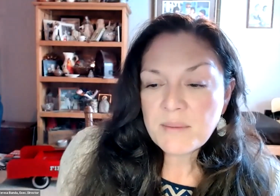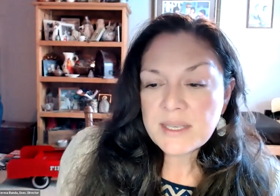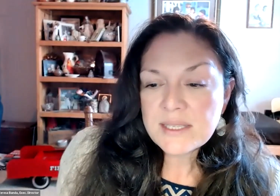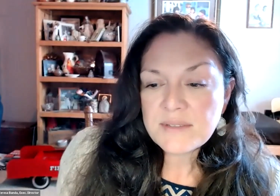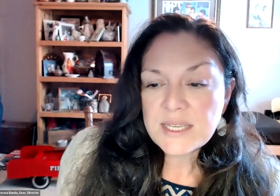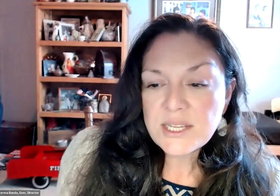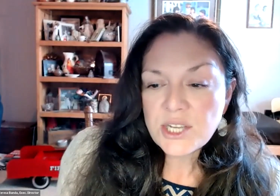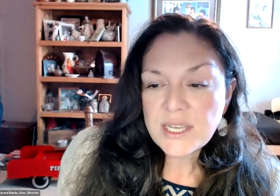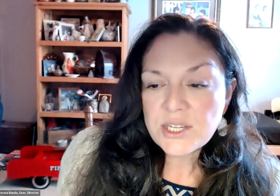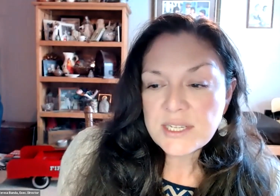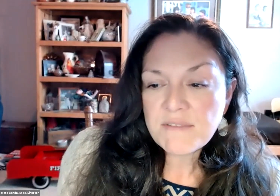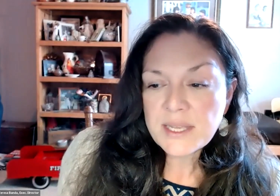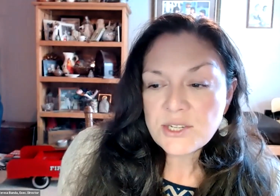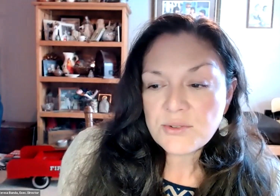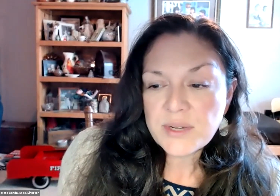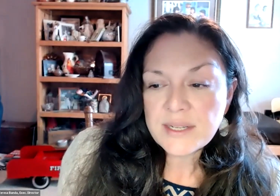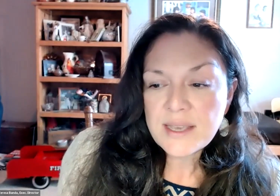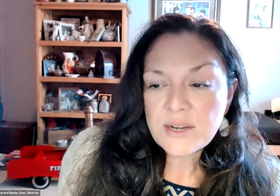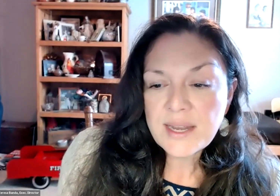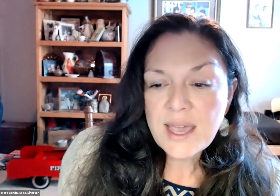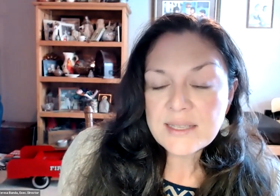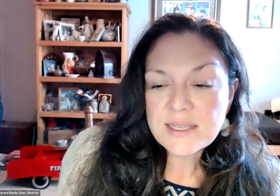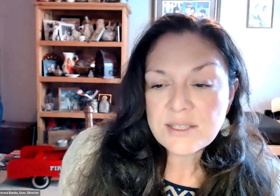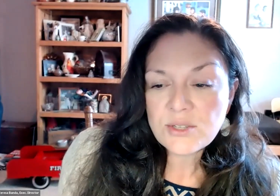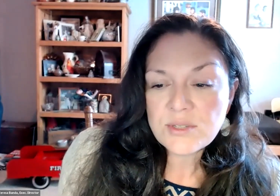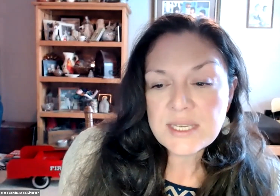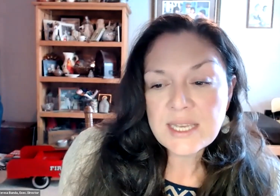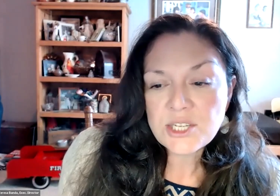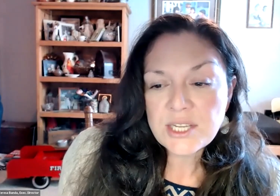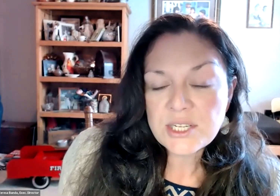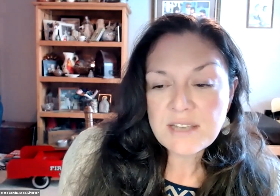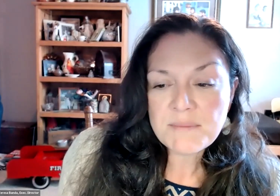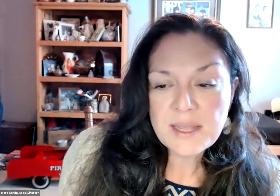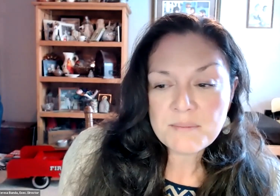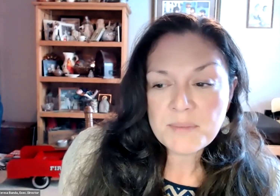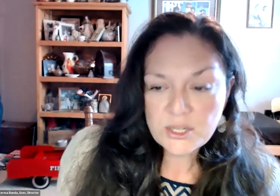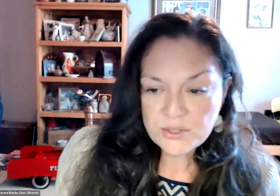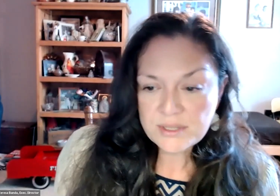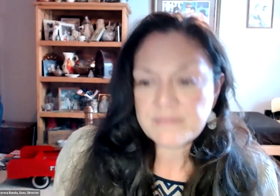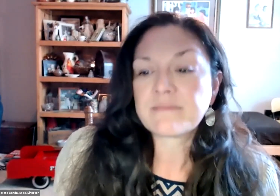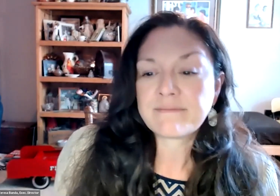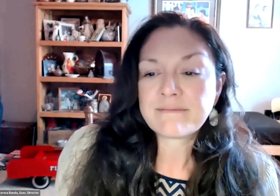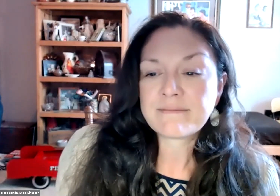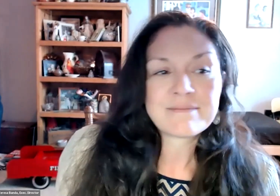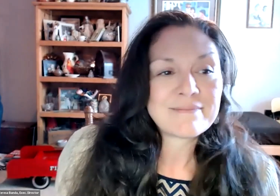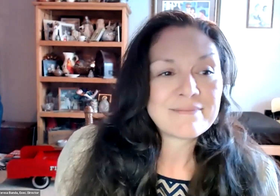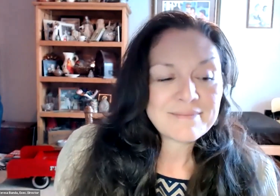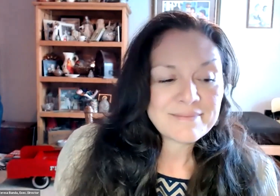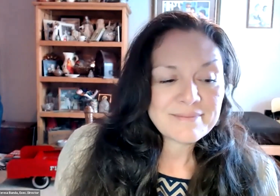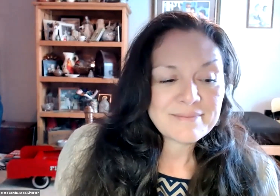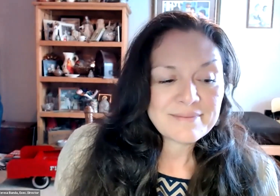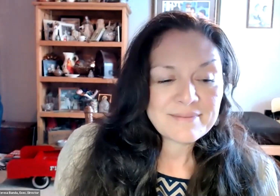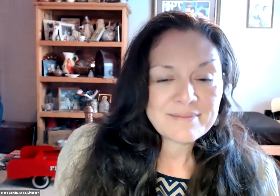between families of DHH and deafblind children and grant access to DHH and deafblind peers?